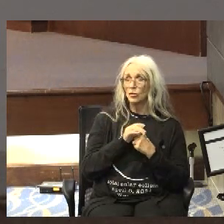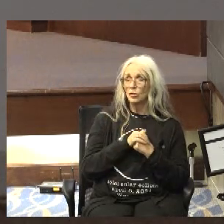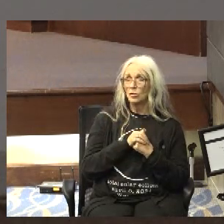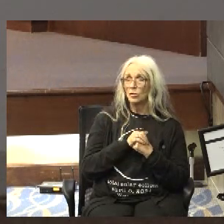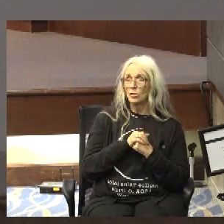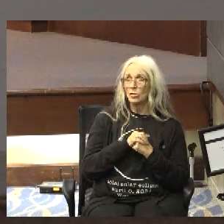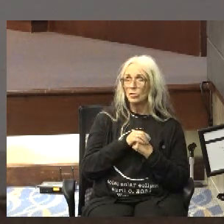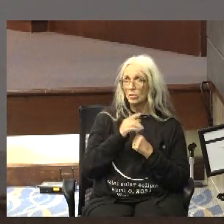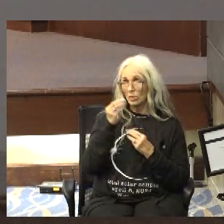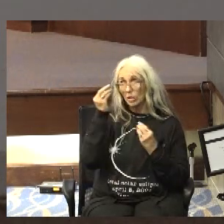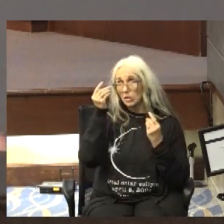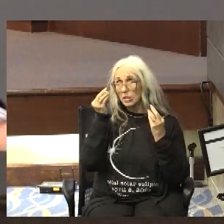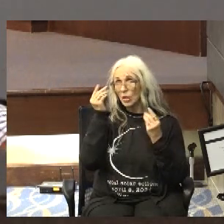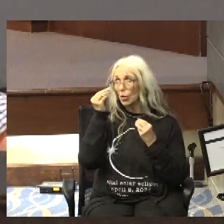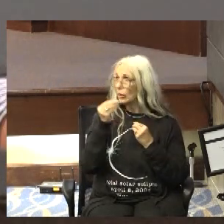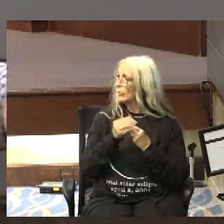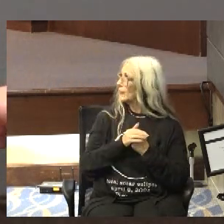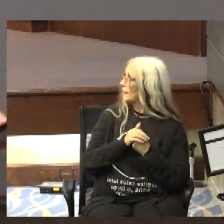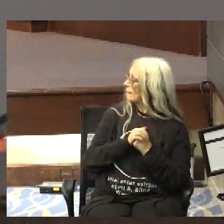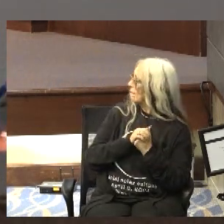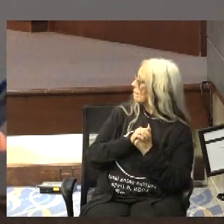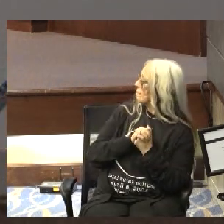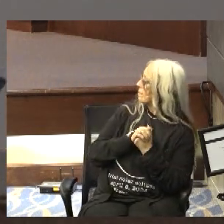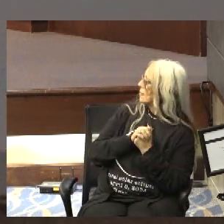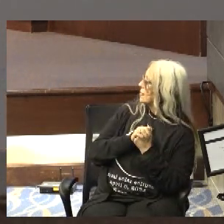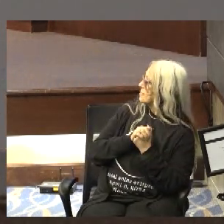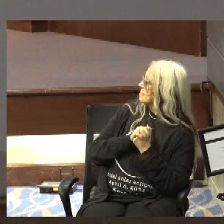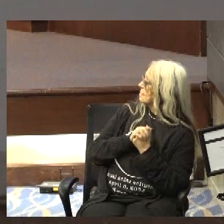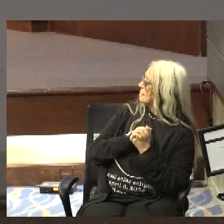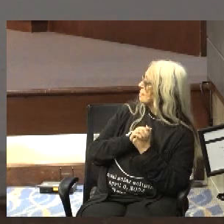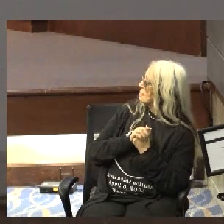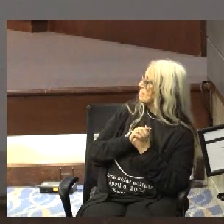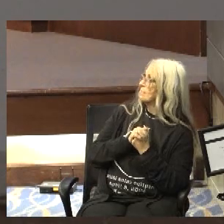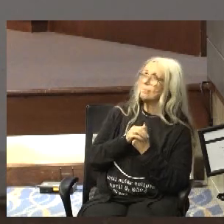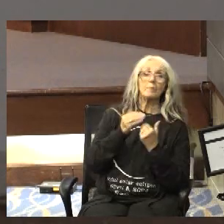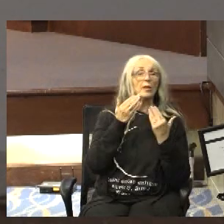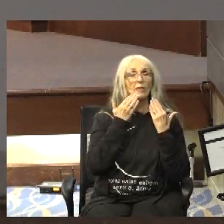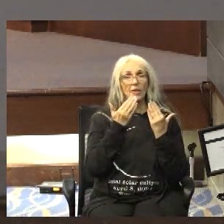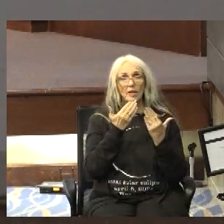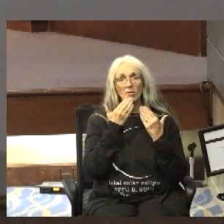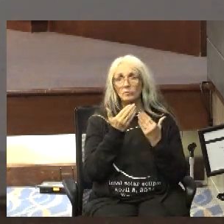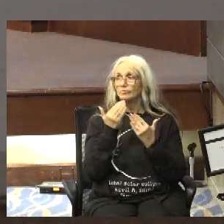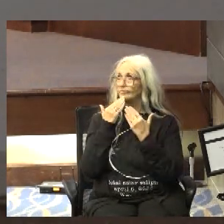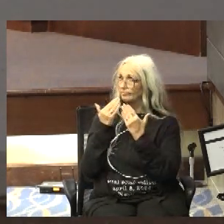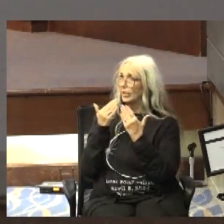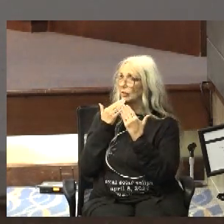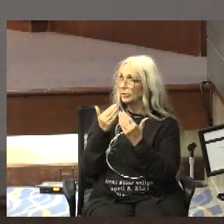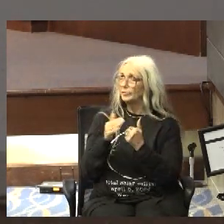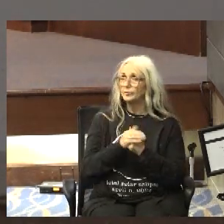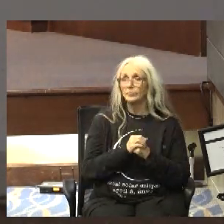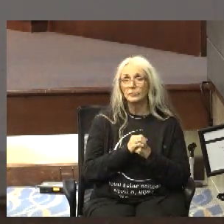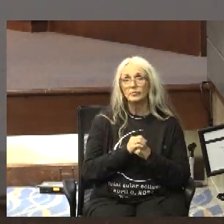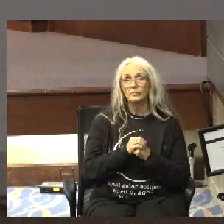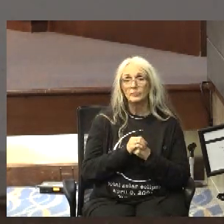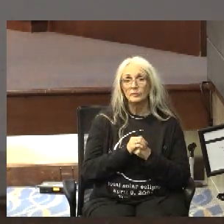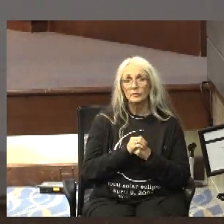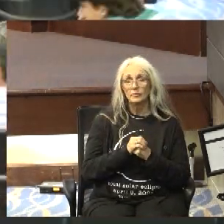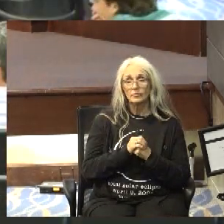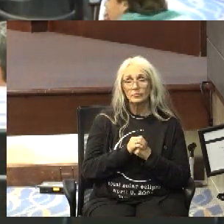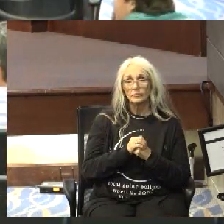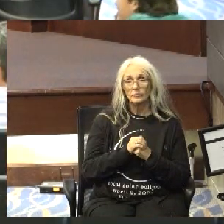consider. Paul? Thank you, Bradley. Mayor and Council, Lisa and I have been